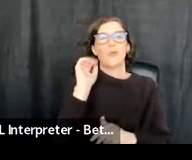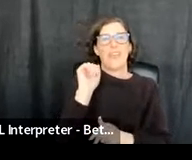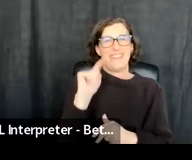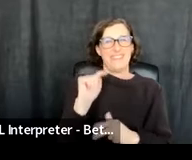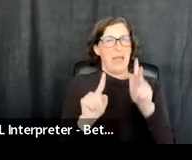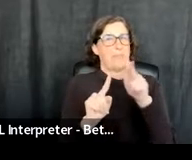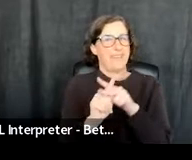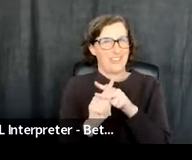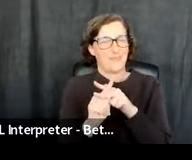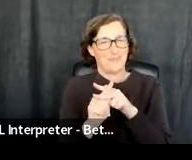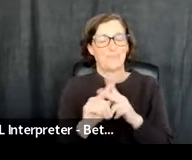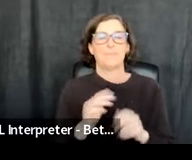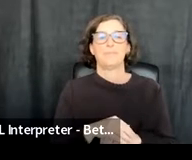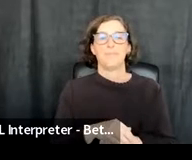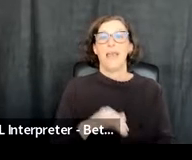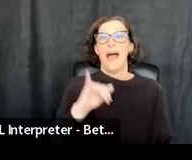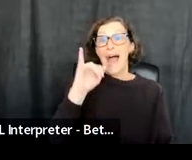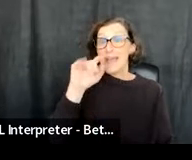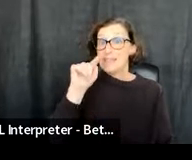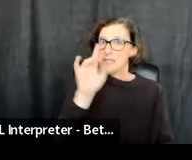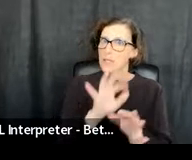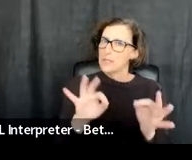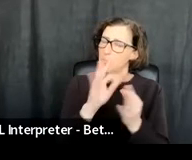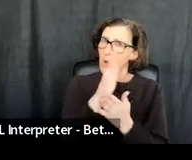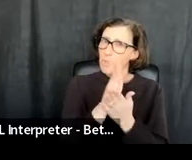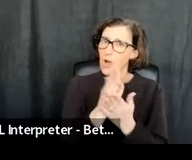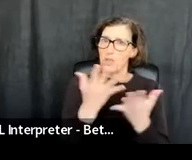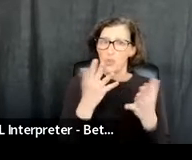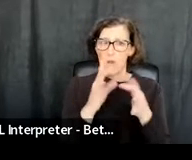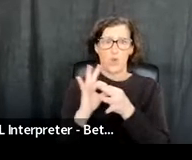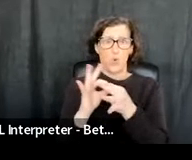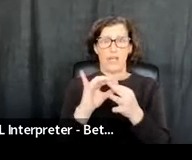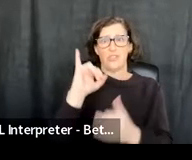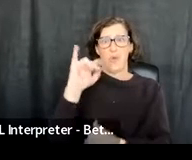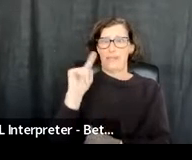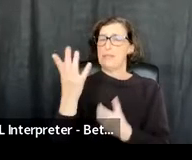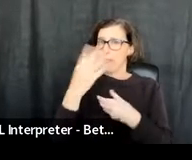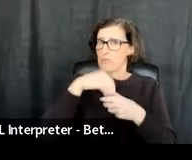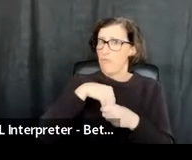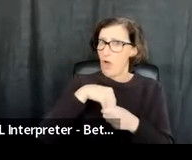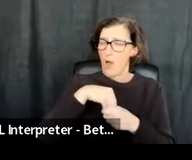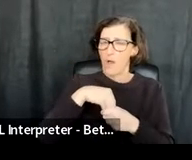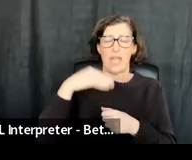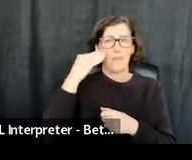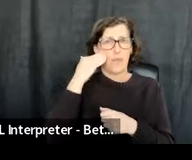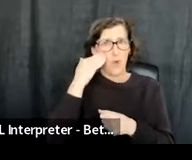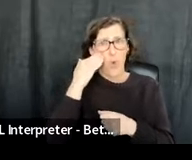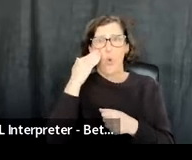IT is obviously a critical part. We want to coordinate, so they're in the loop. They know that